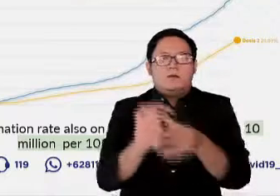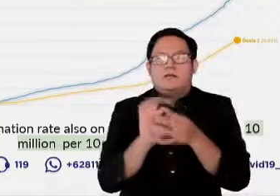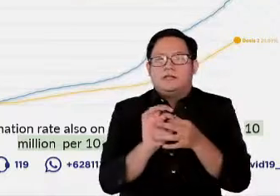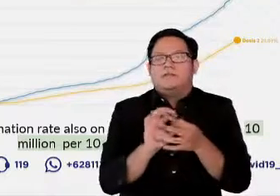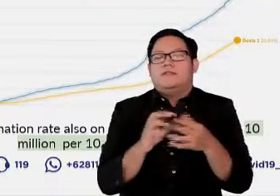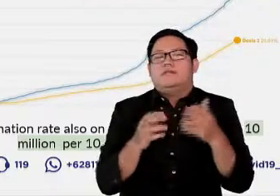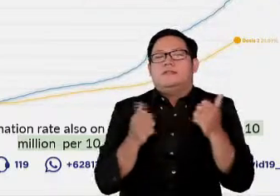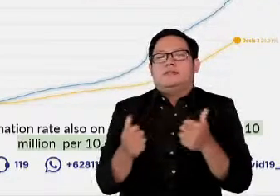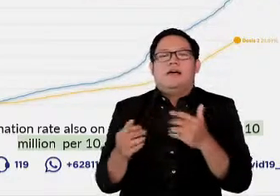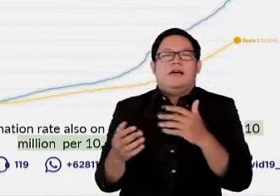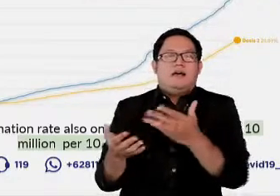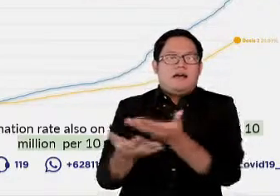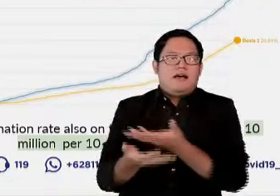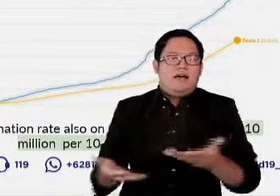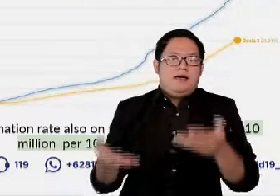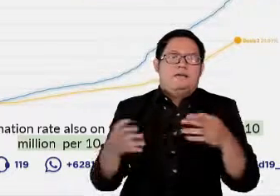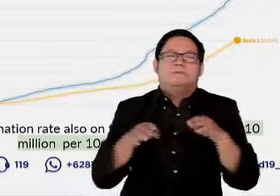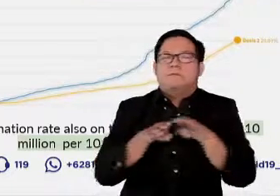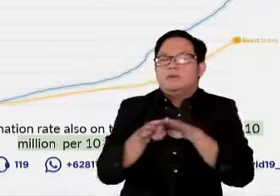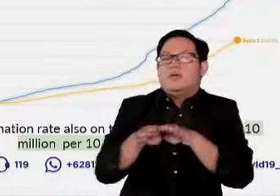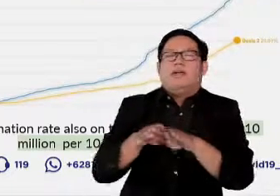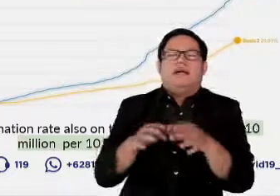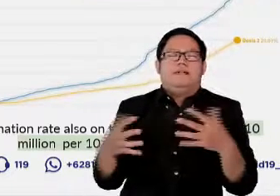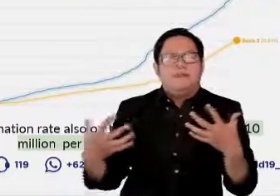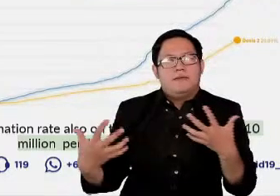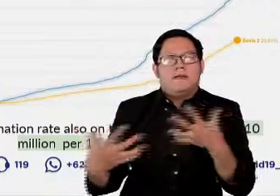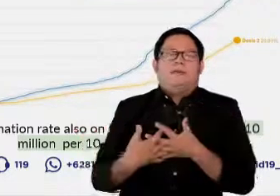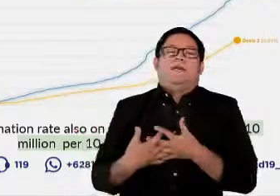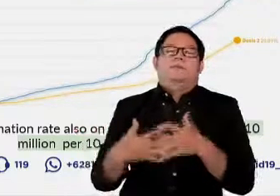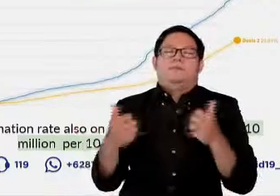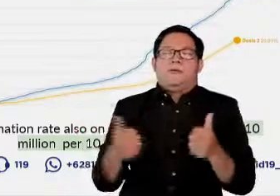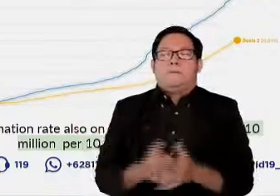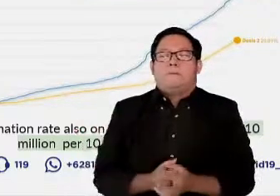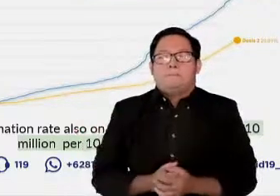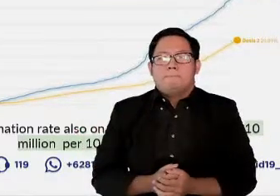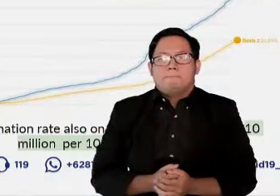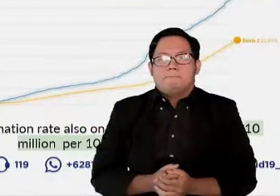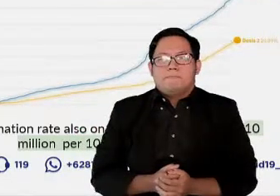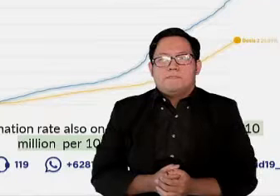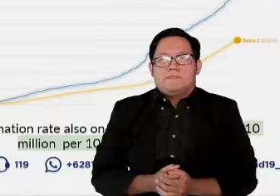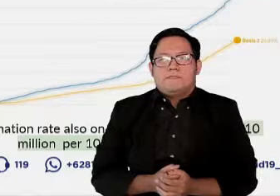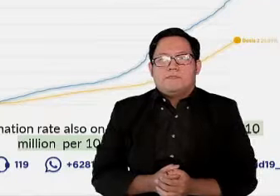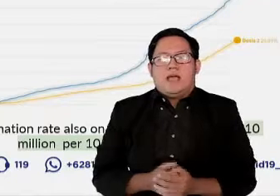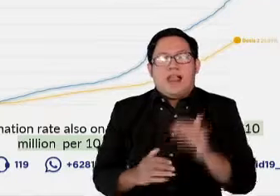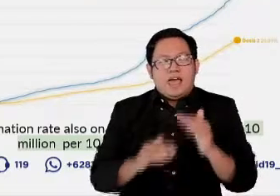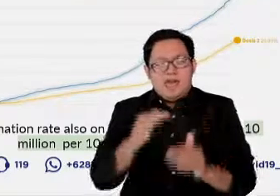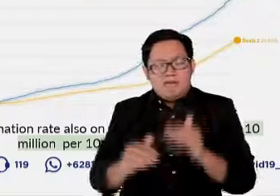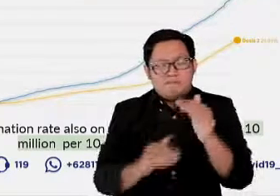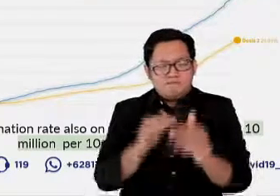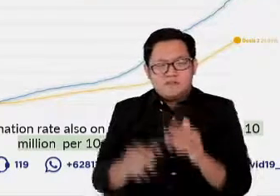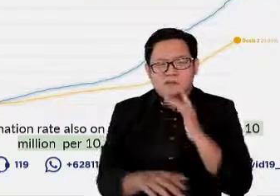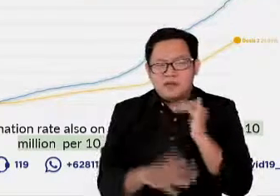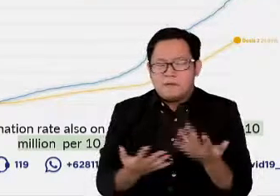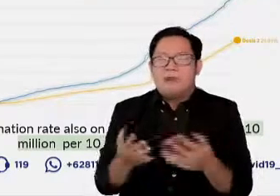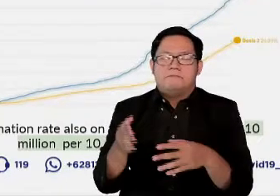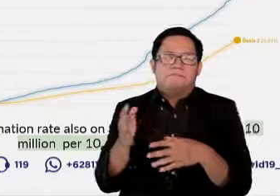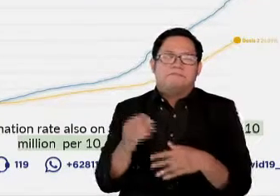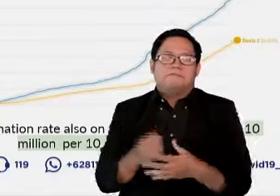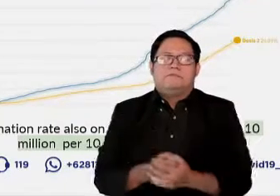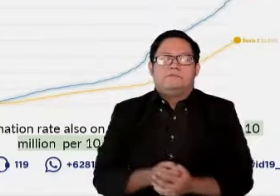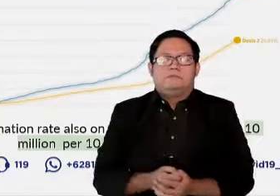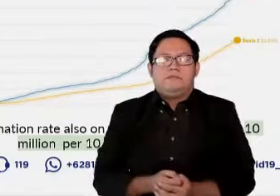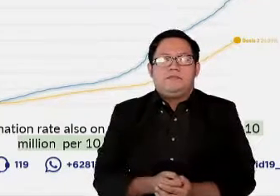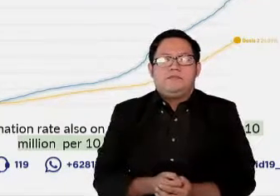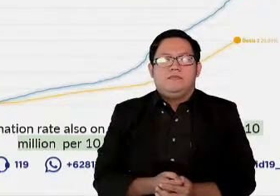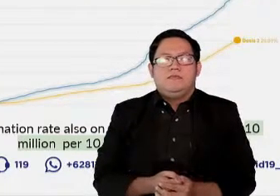to them with disciplines. Steps undertaken are as follows. As soon as